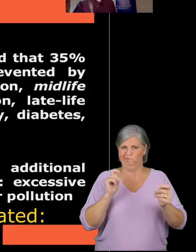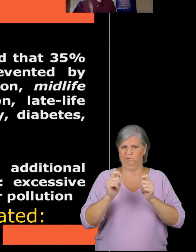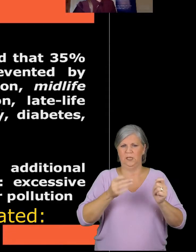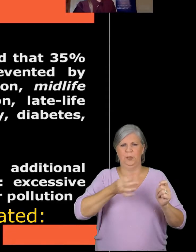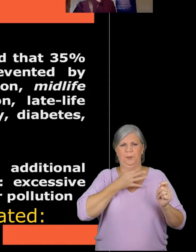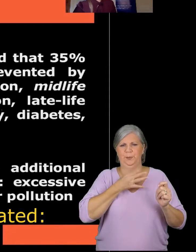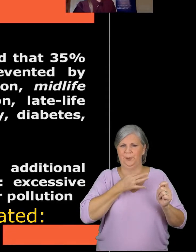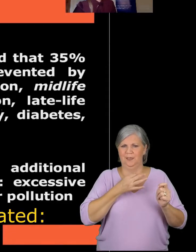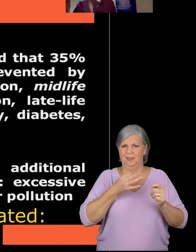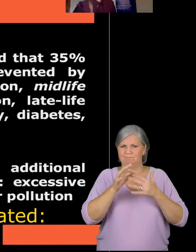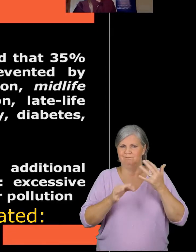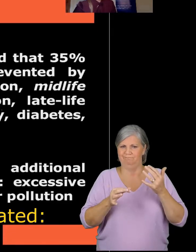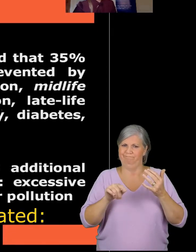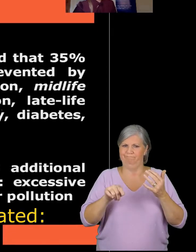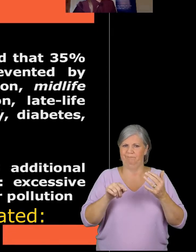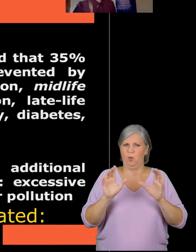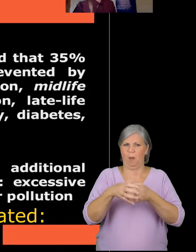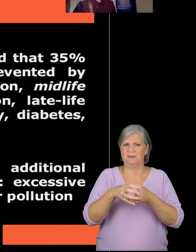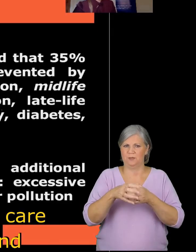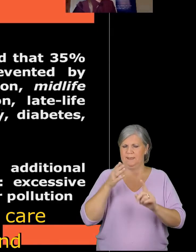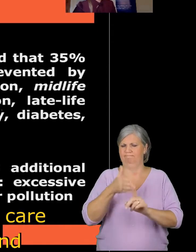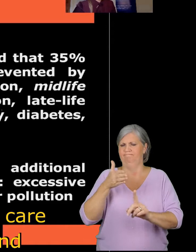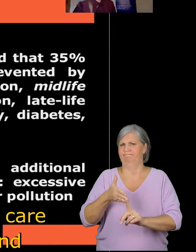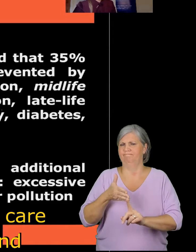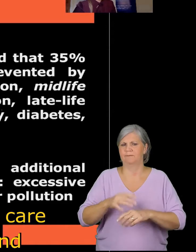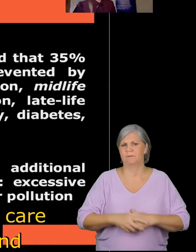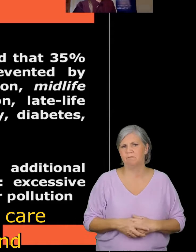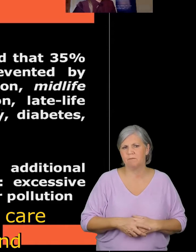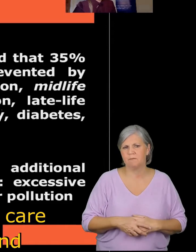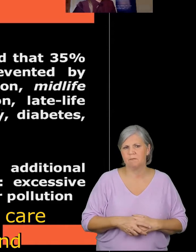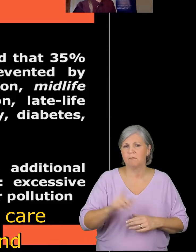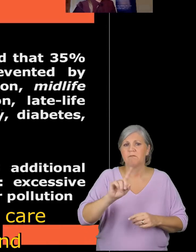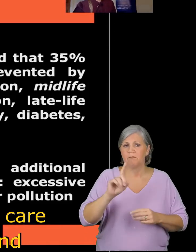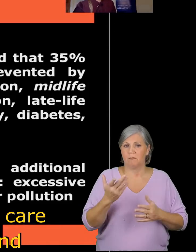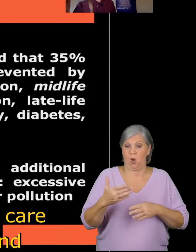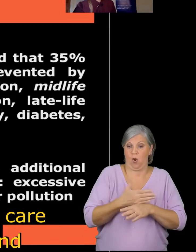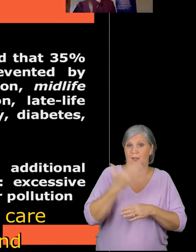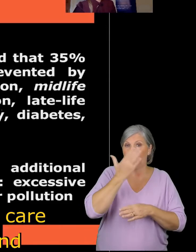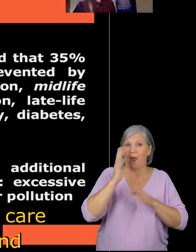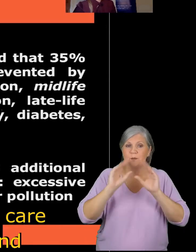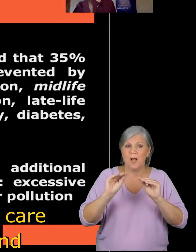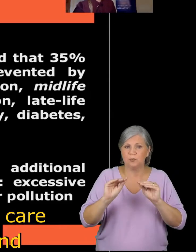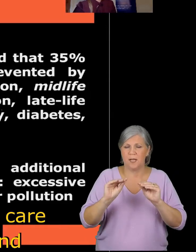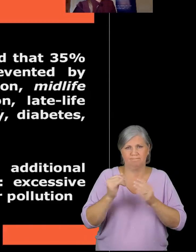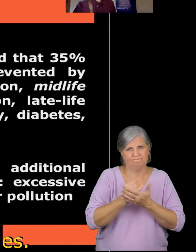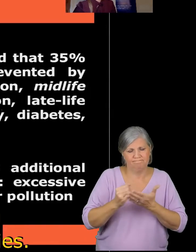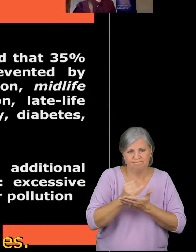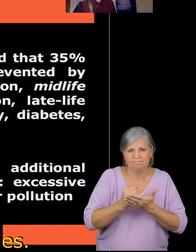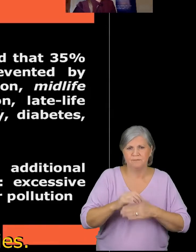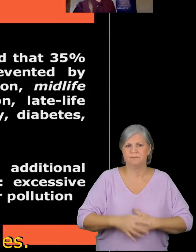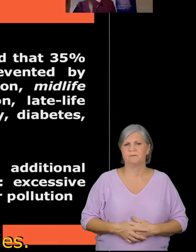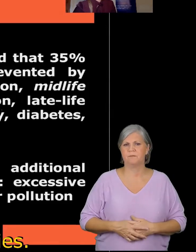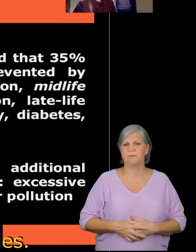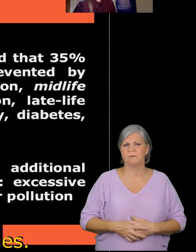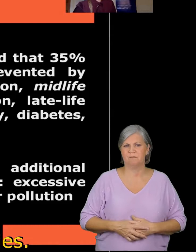Lancet Commission stated, acting now on dementia prevention, intervention and care will vastly improve living and dying